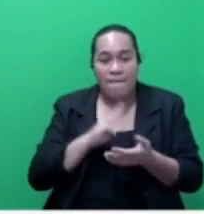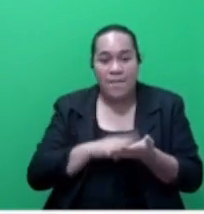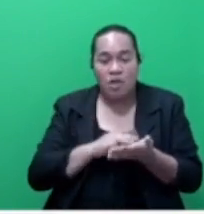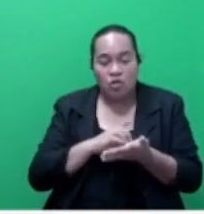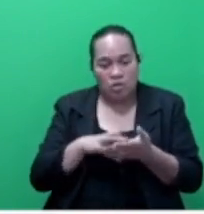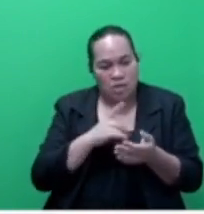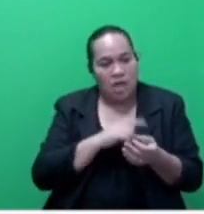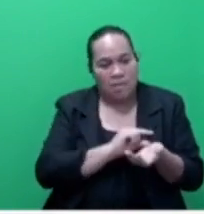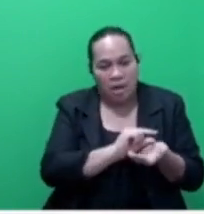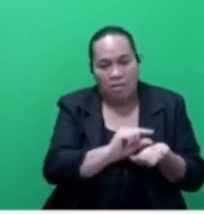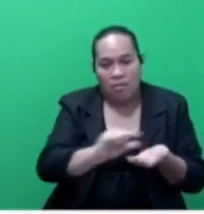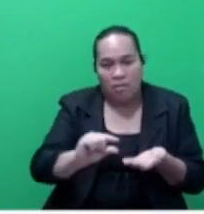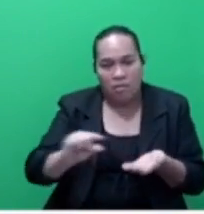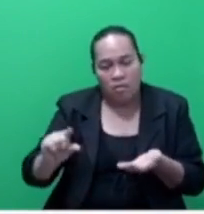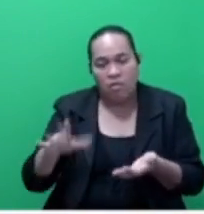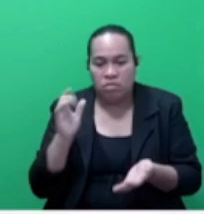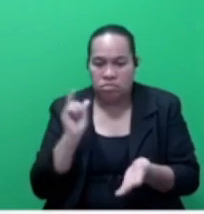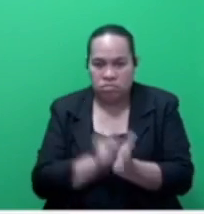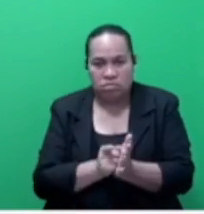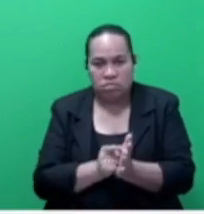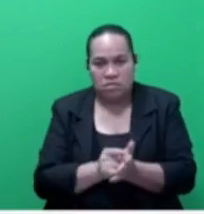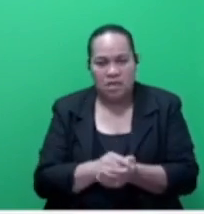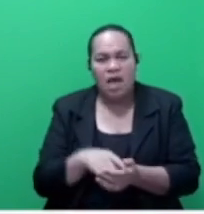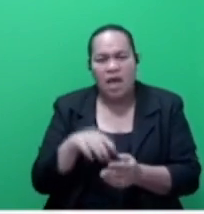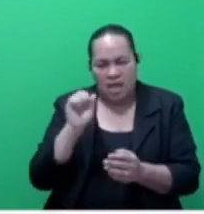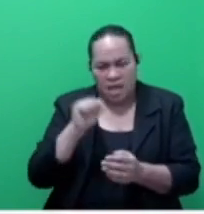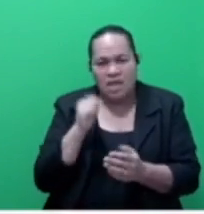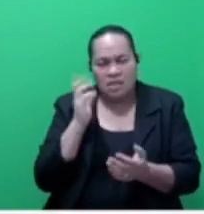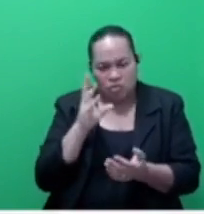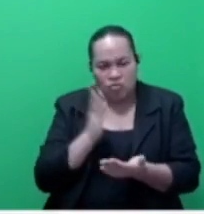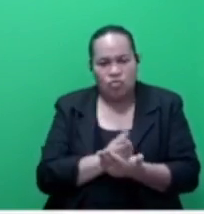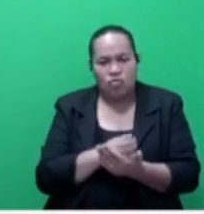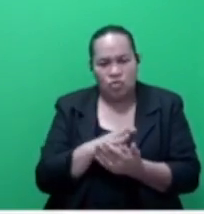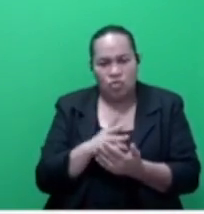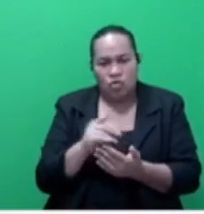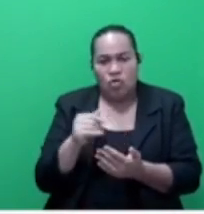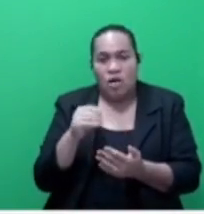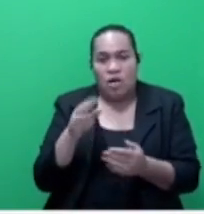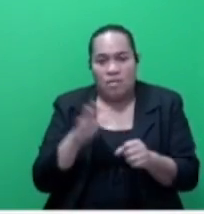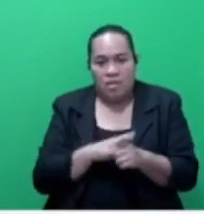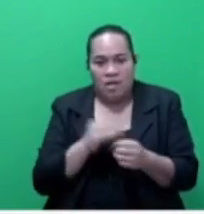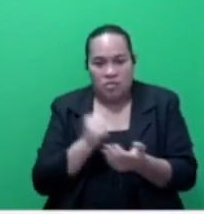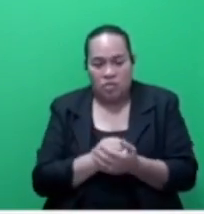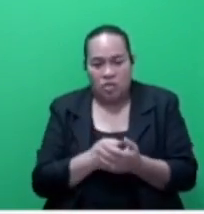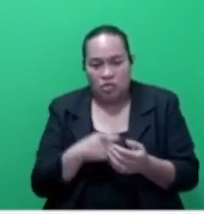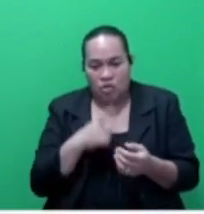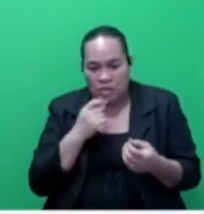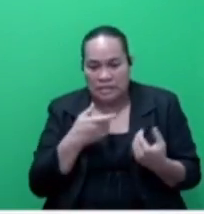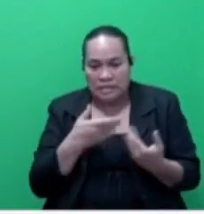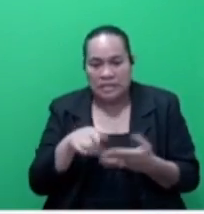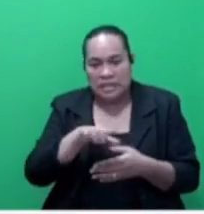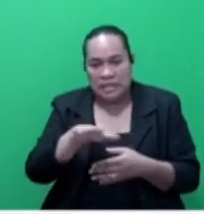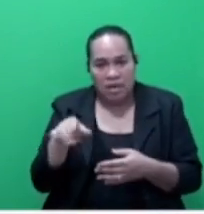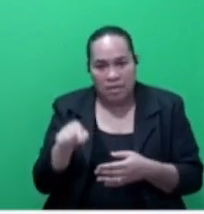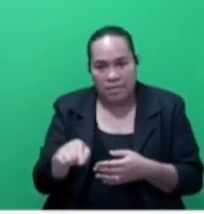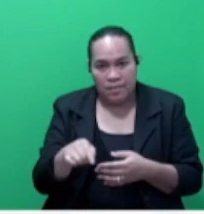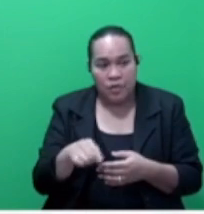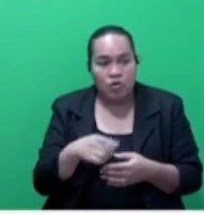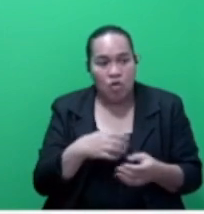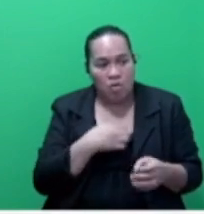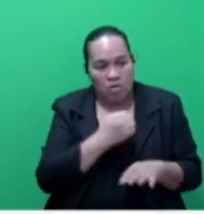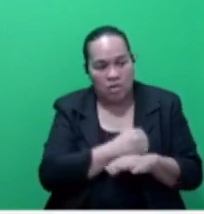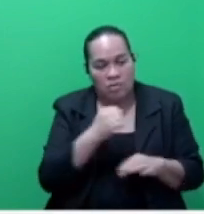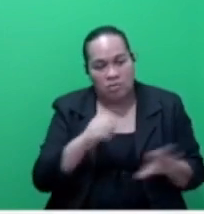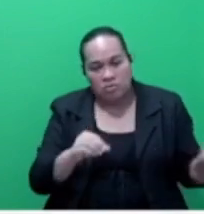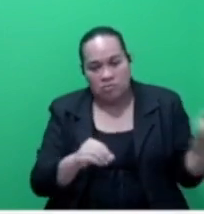course, ensures, Mr. Speaker, sir, that disruptions to business operations are minimized and much needing working capital, of course, sir, is pumped into these